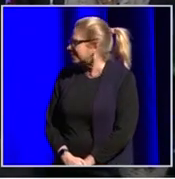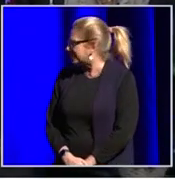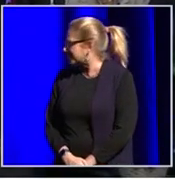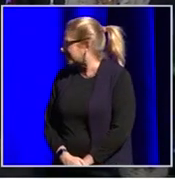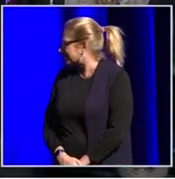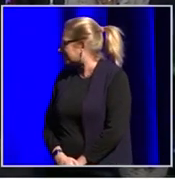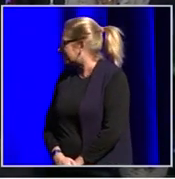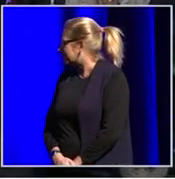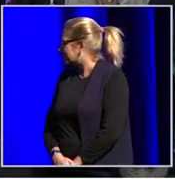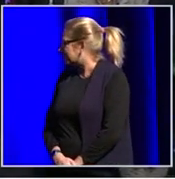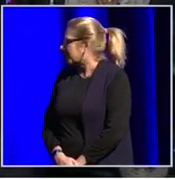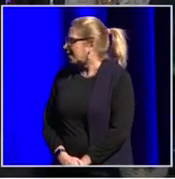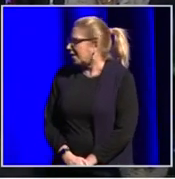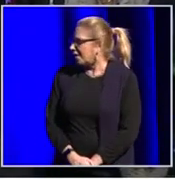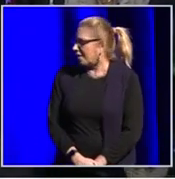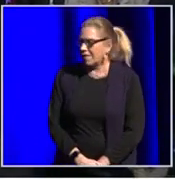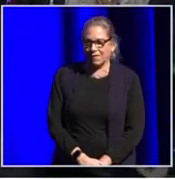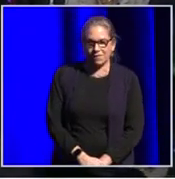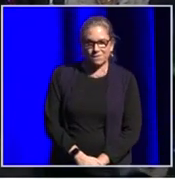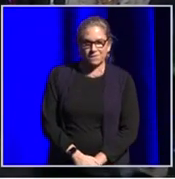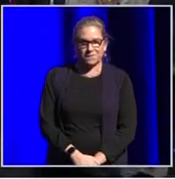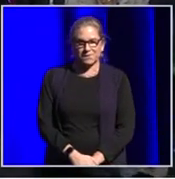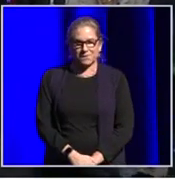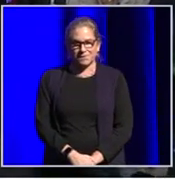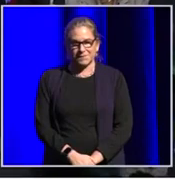We've finally gotten to my ward.